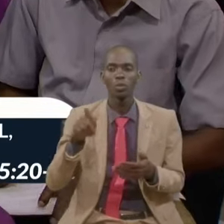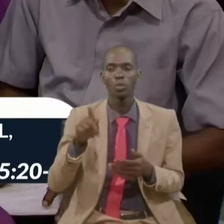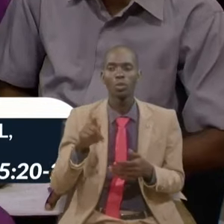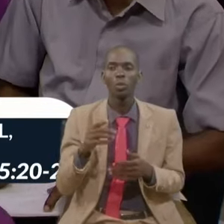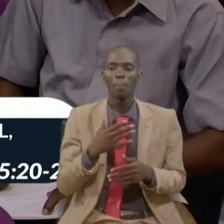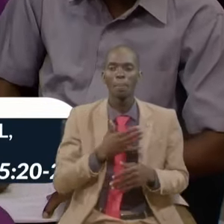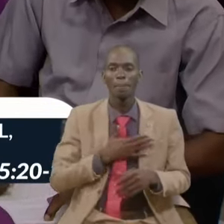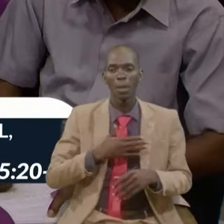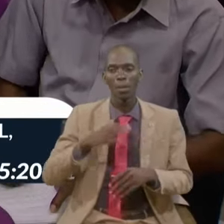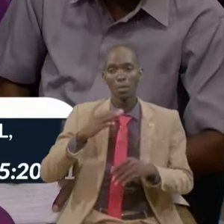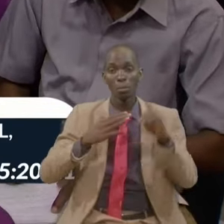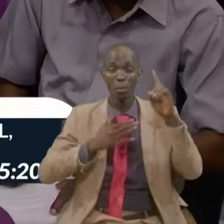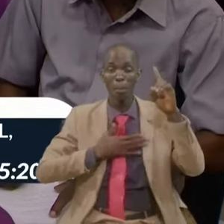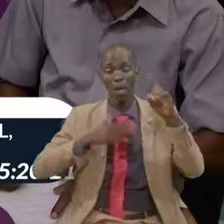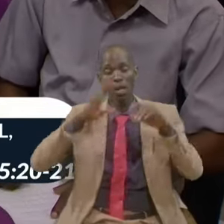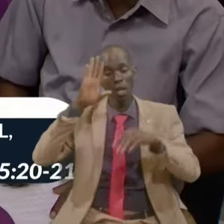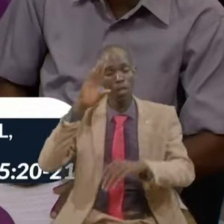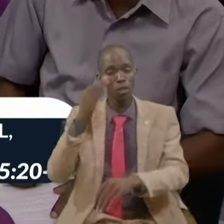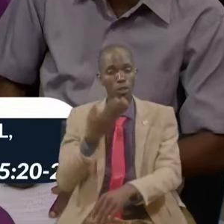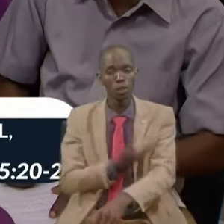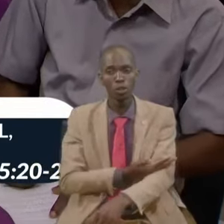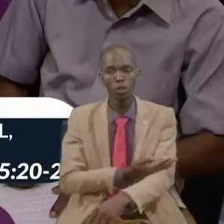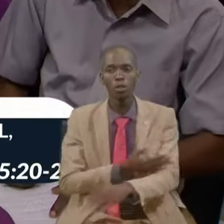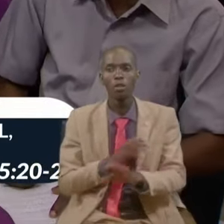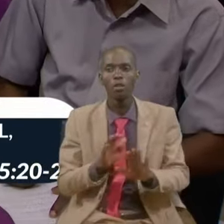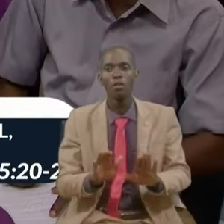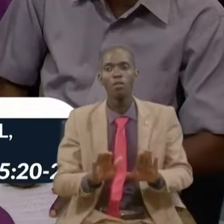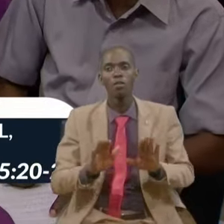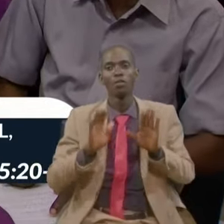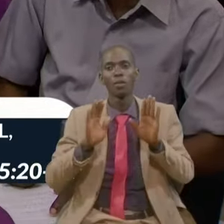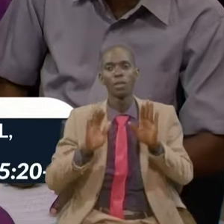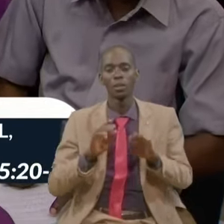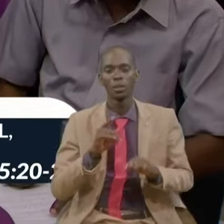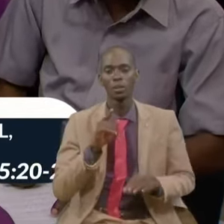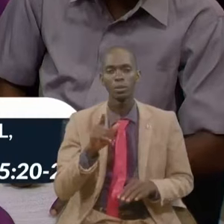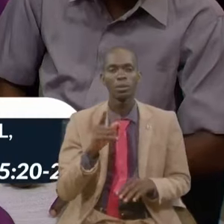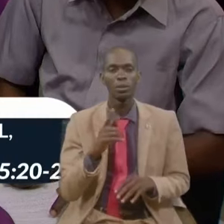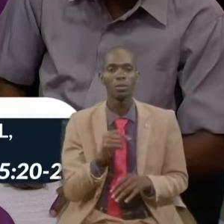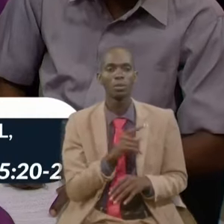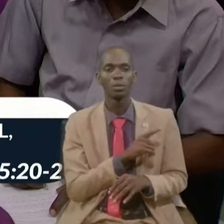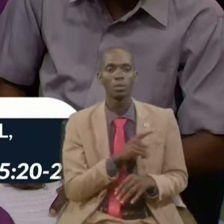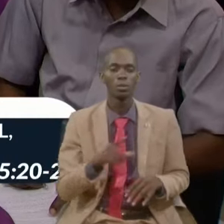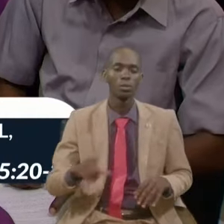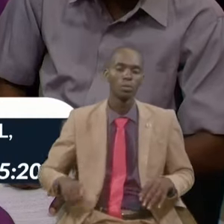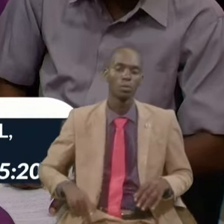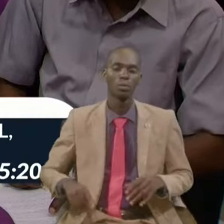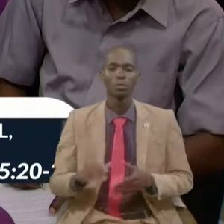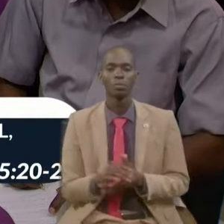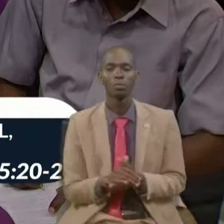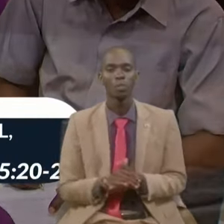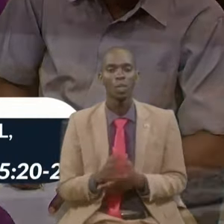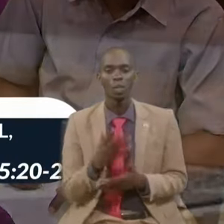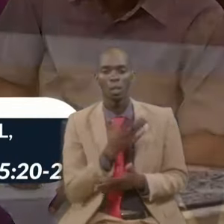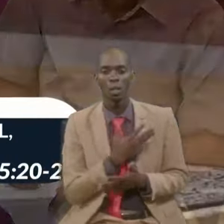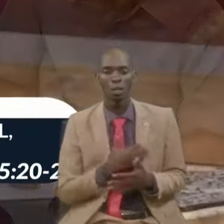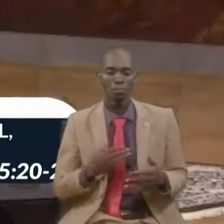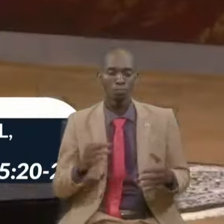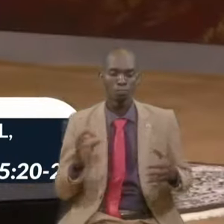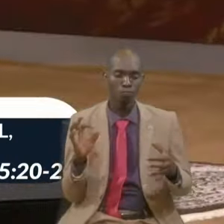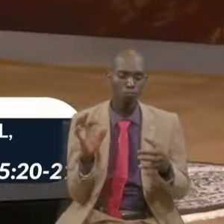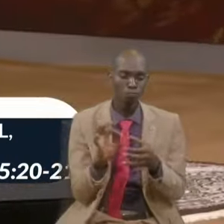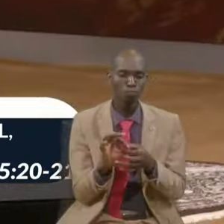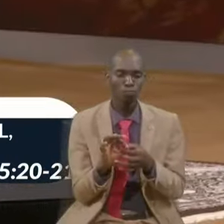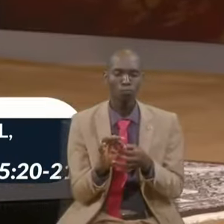son, fear thou the Lord and the King, and meddle not with